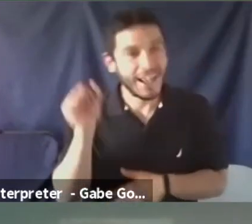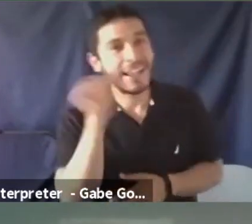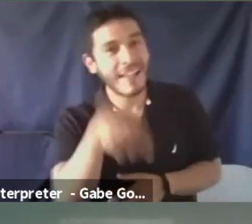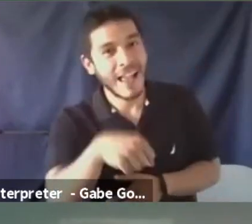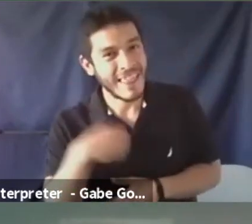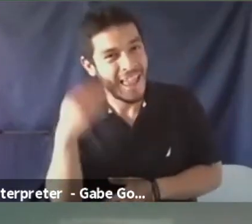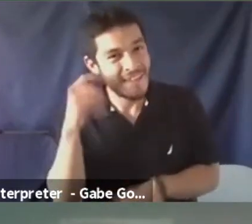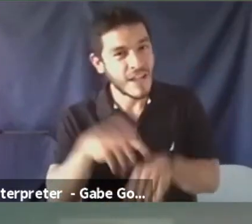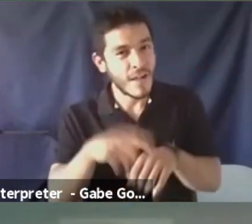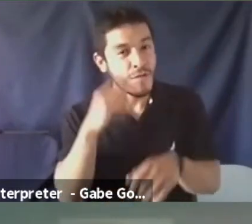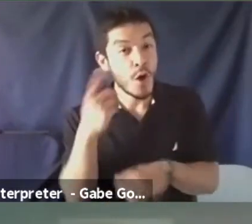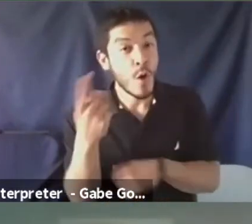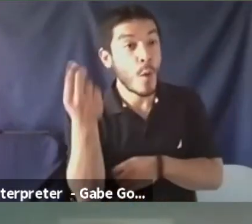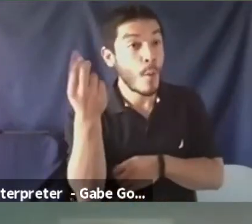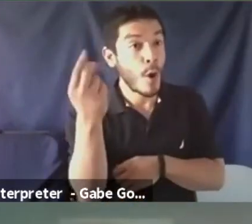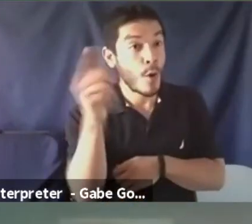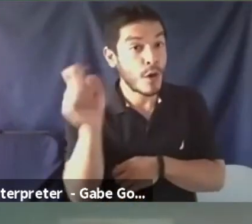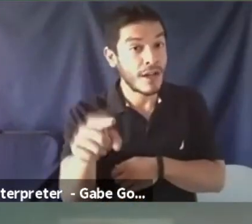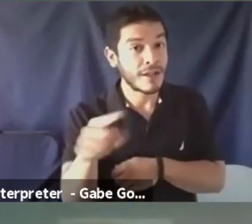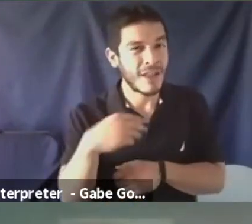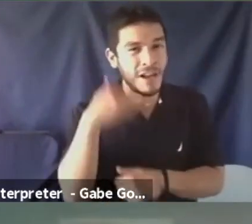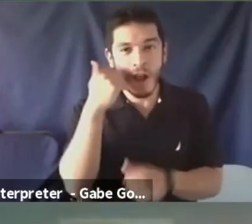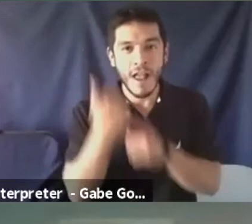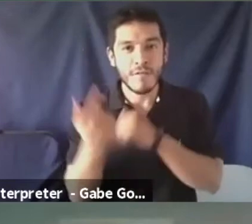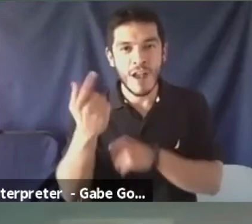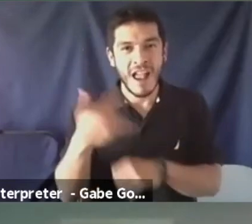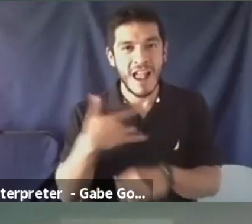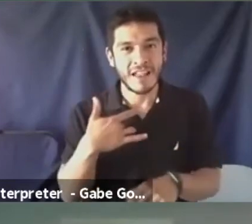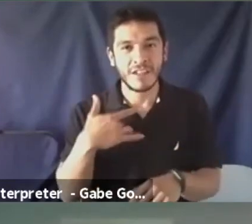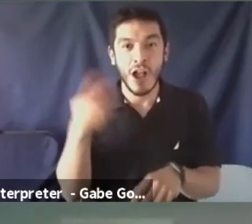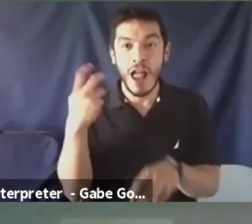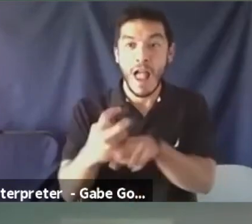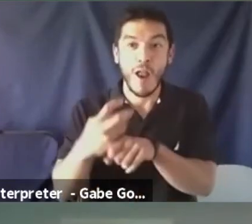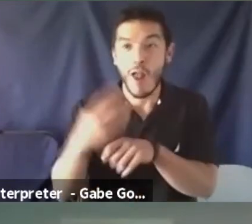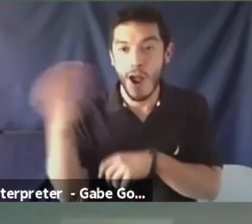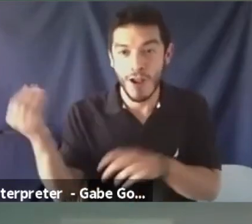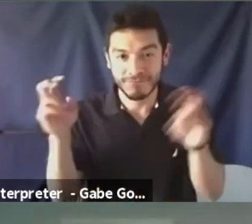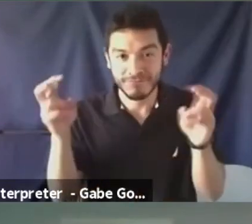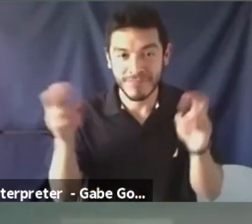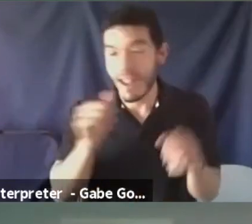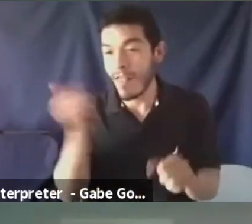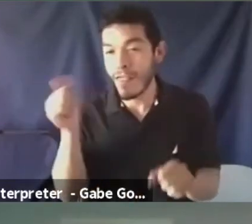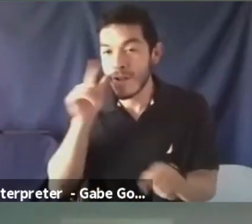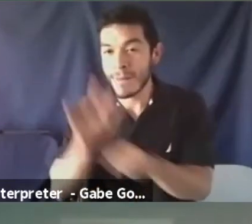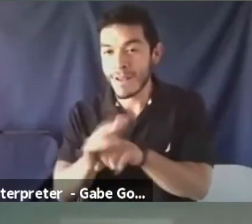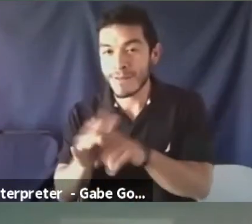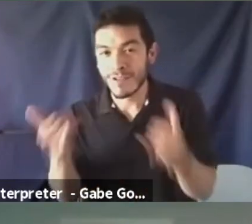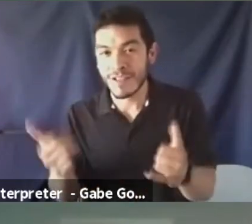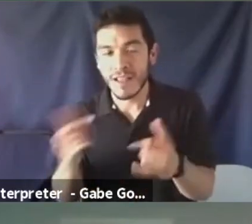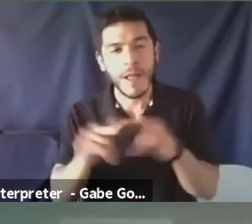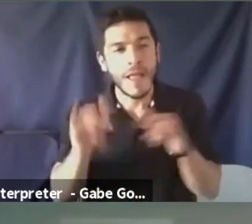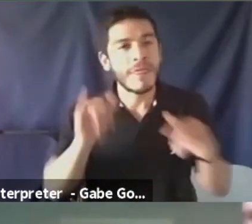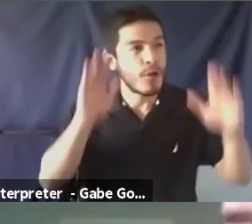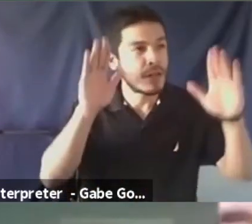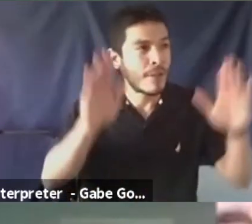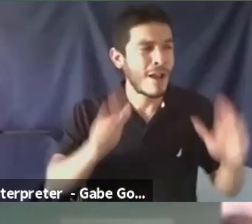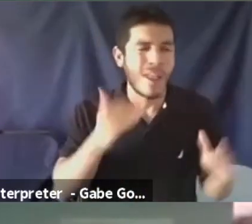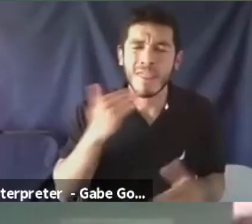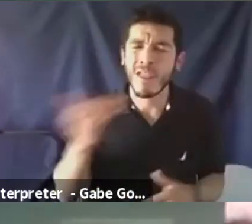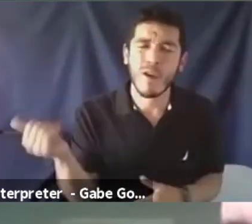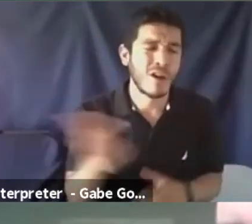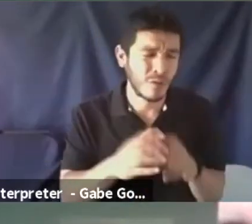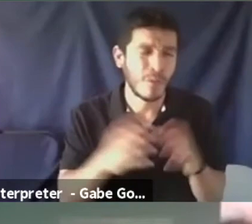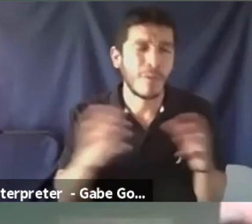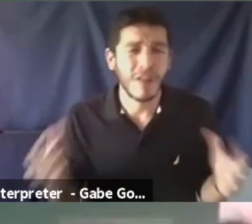for one closing question. So I know everybody has a hard out and other commitments, but I mean, that was amazing. Thank you so much.